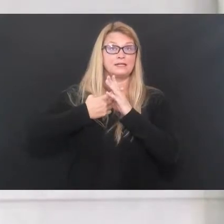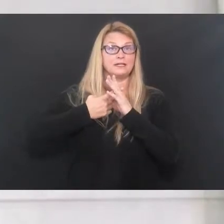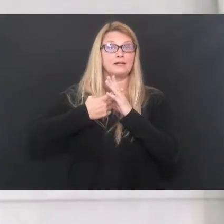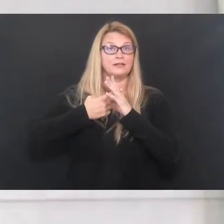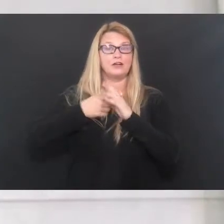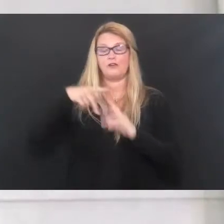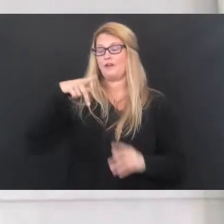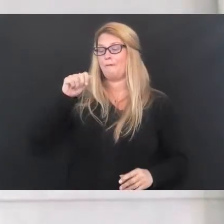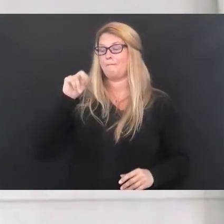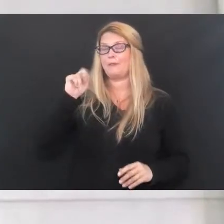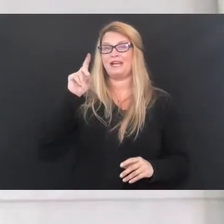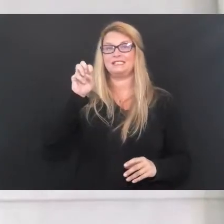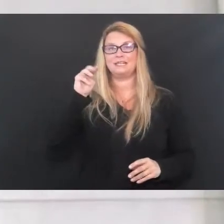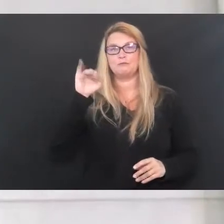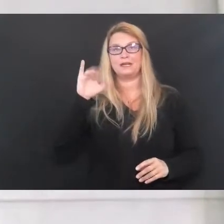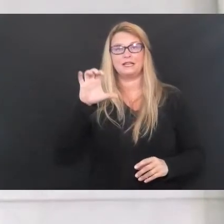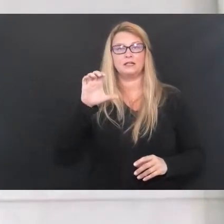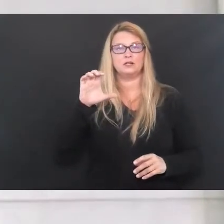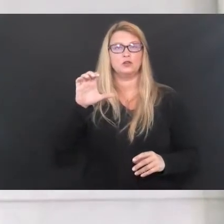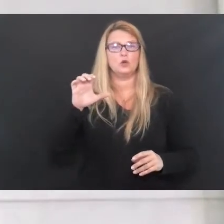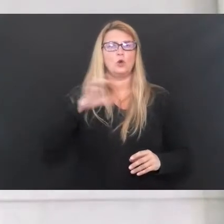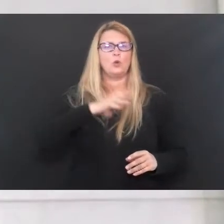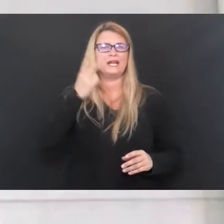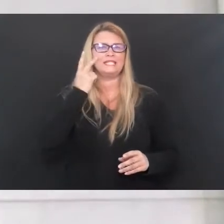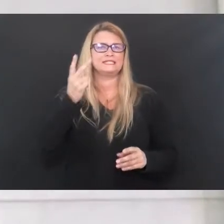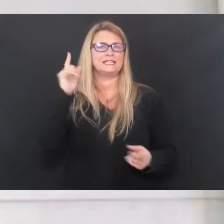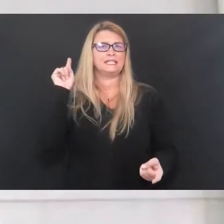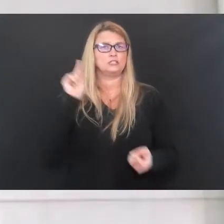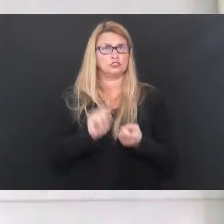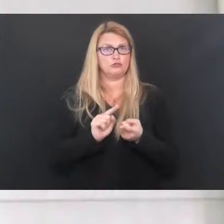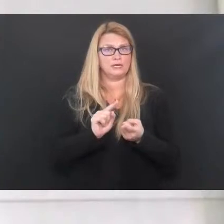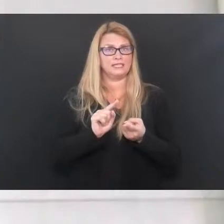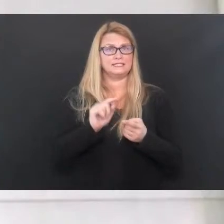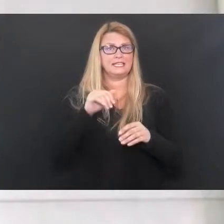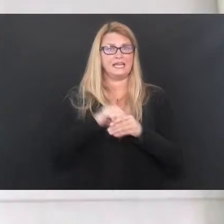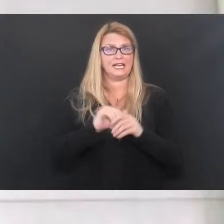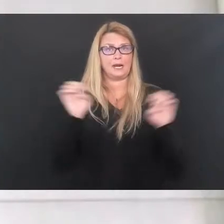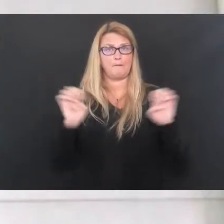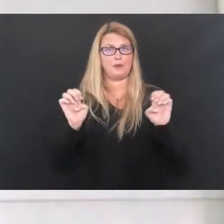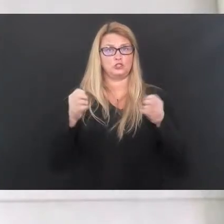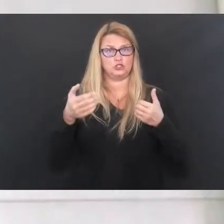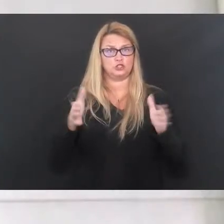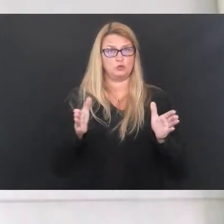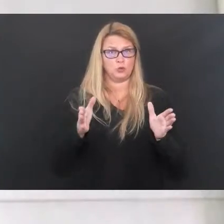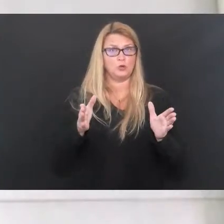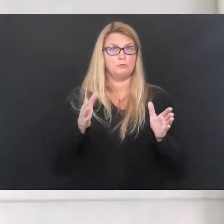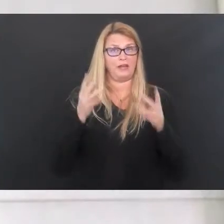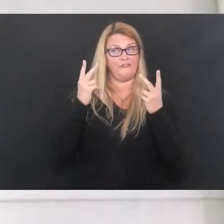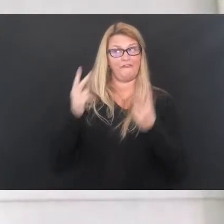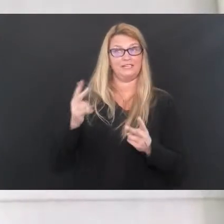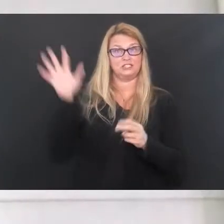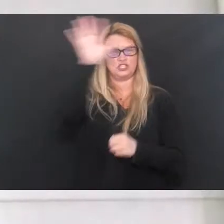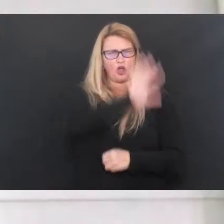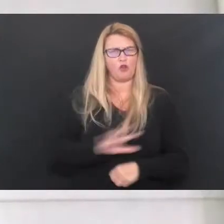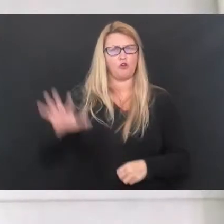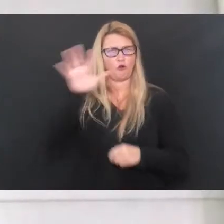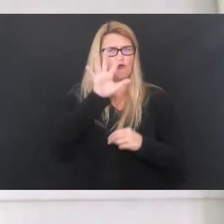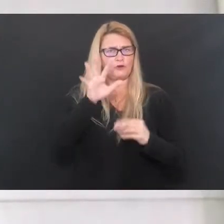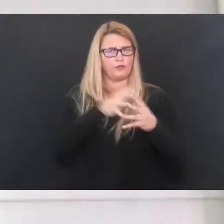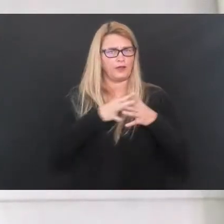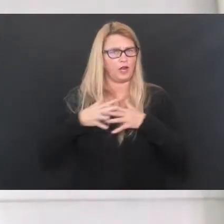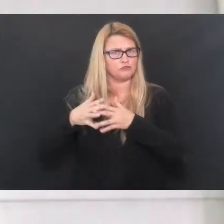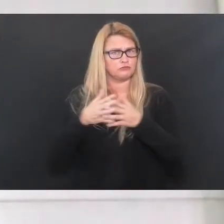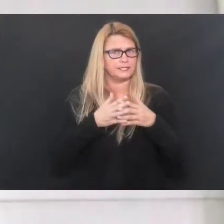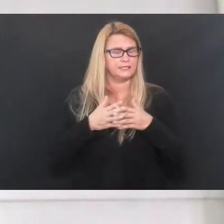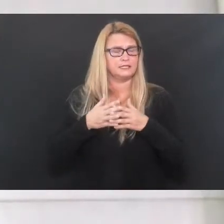March 13th of 2020, there was a decrease in hospital emergency room visits across the country. We did notice that there